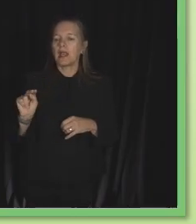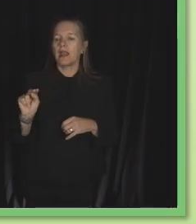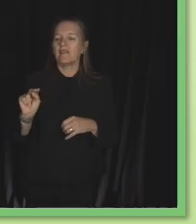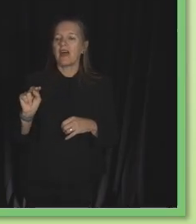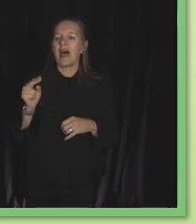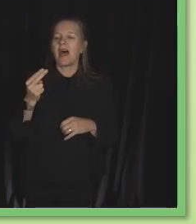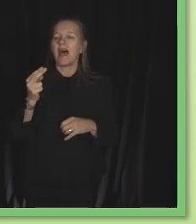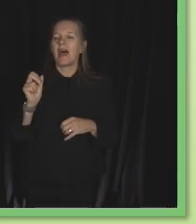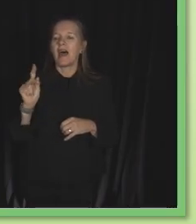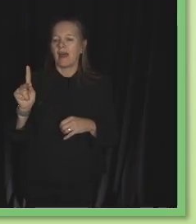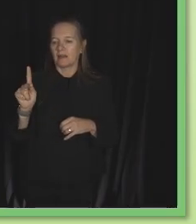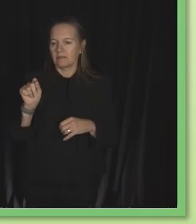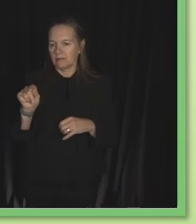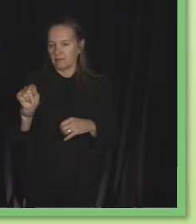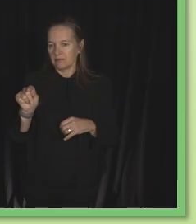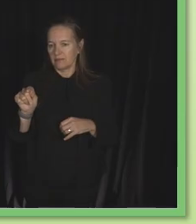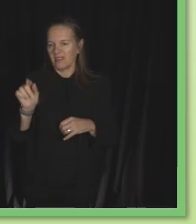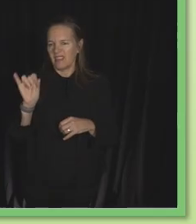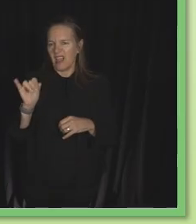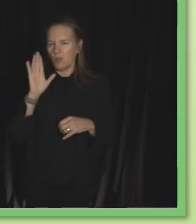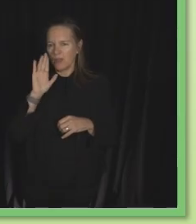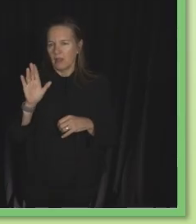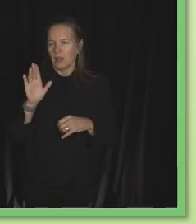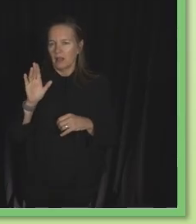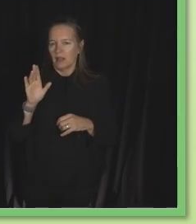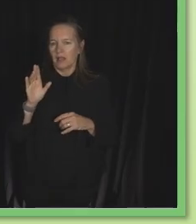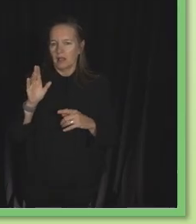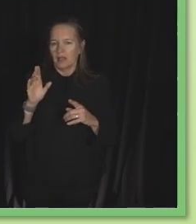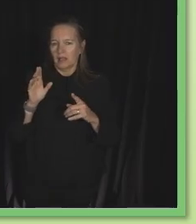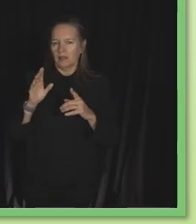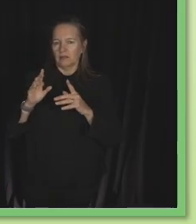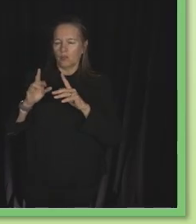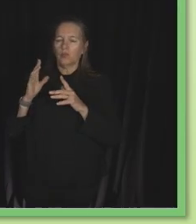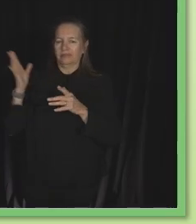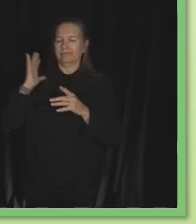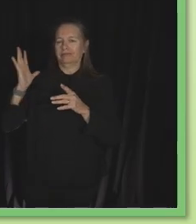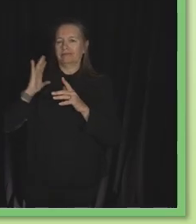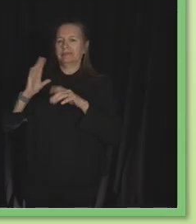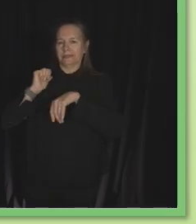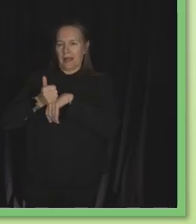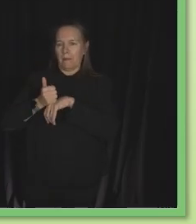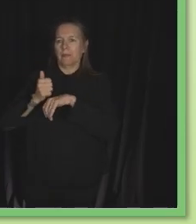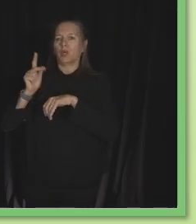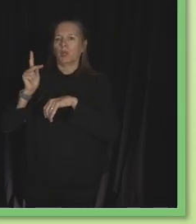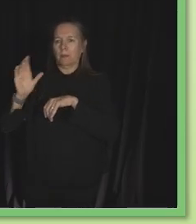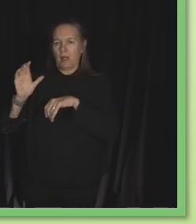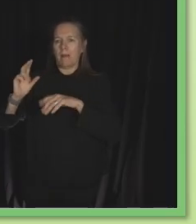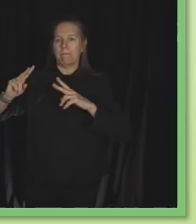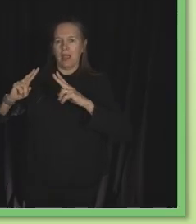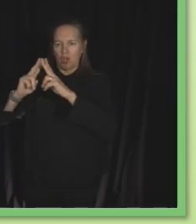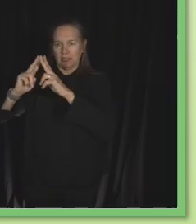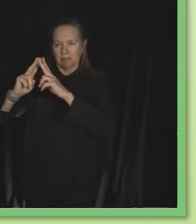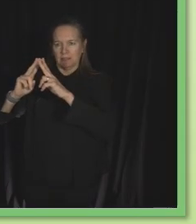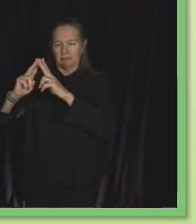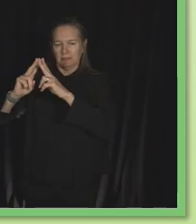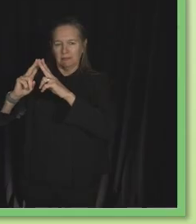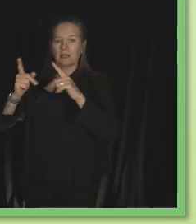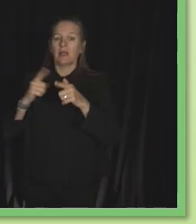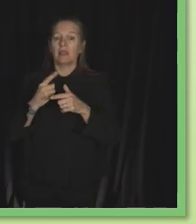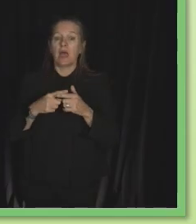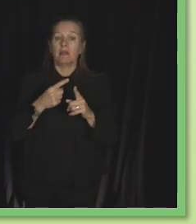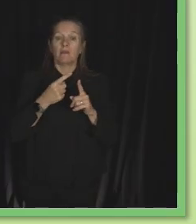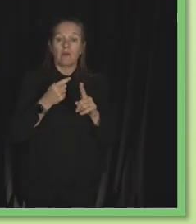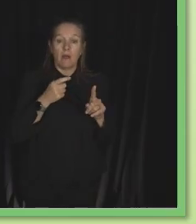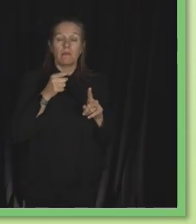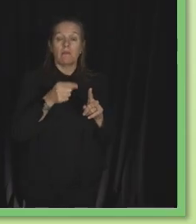with KubeCon EU in Paris. And following on that, Infosys, our platinum member from India, decided to run